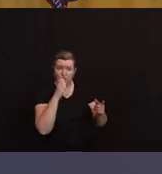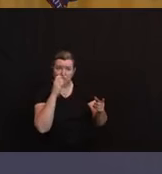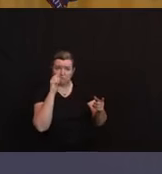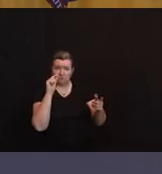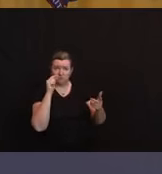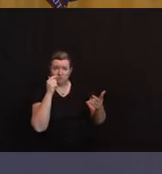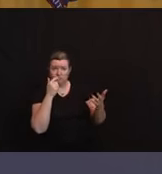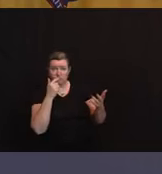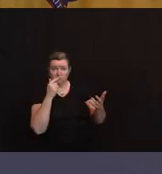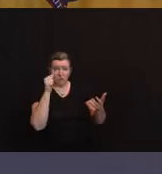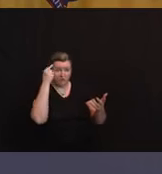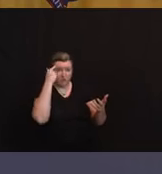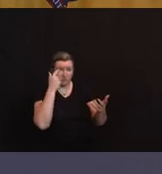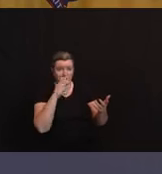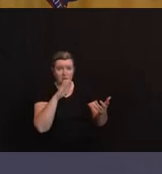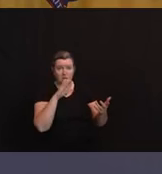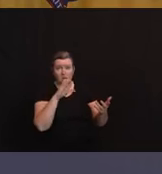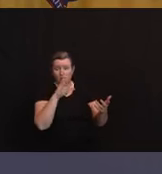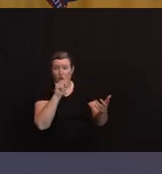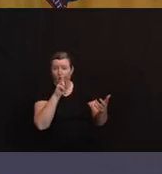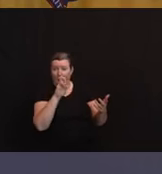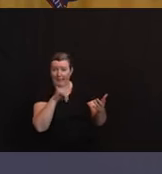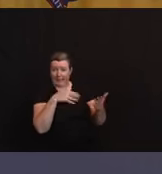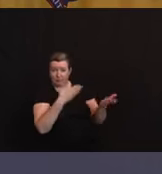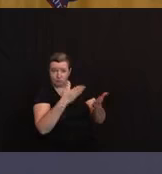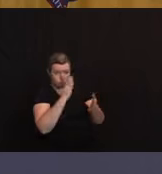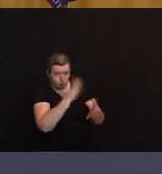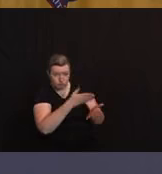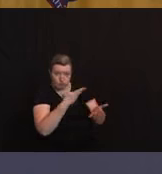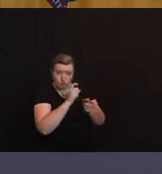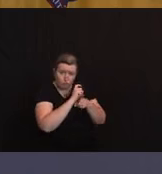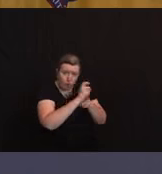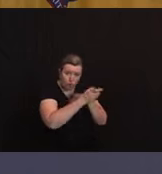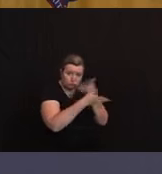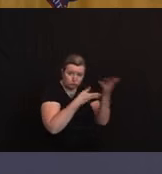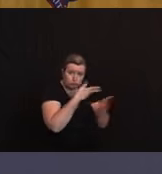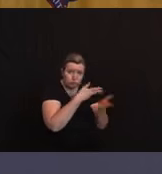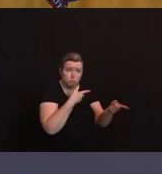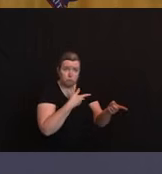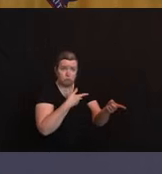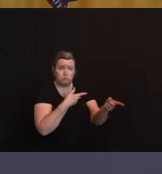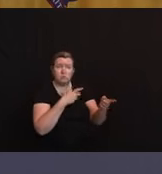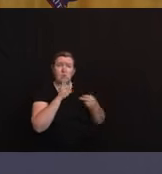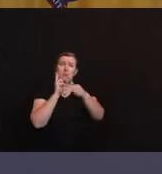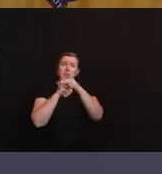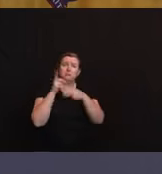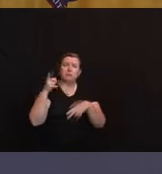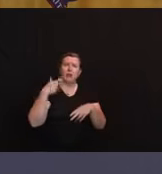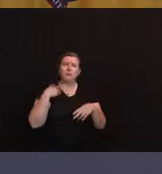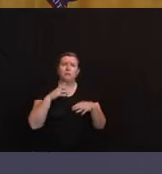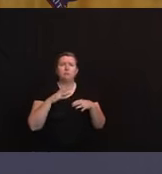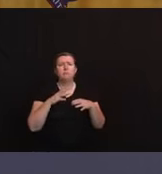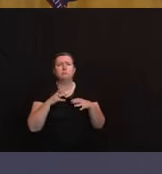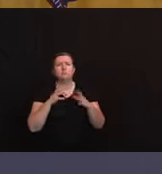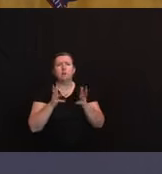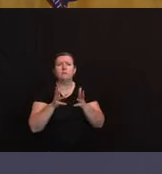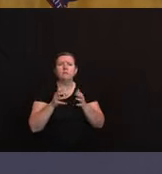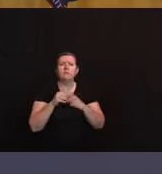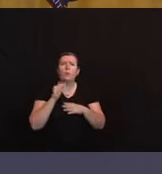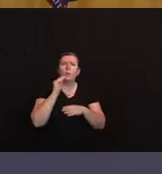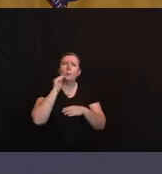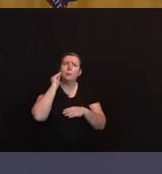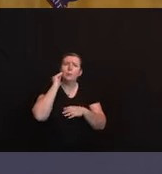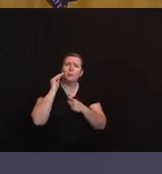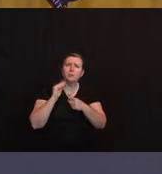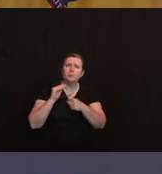directly? And what's your reaction to that? You mentioned earlier a conversation in your household. Are you quarantining one of your children,